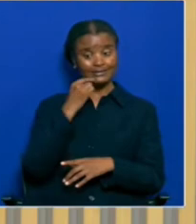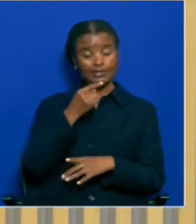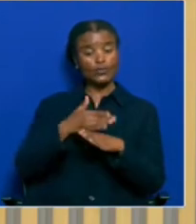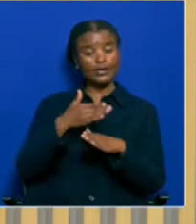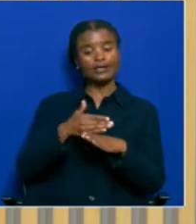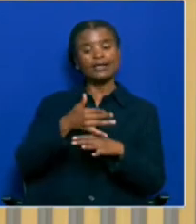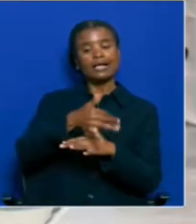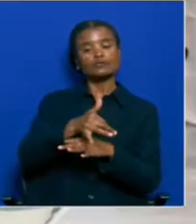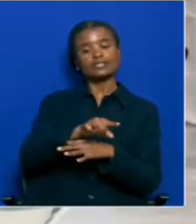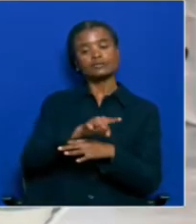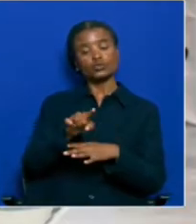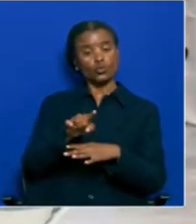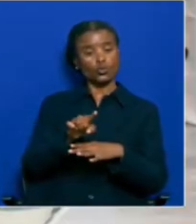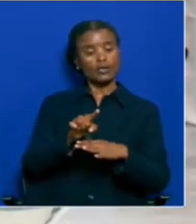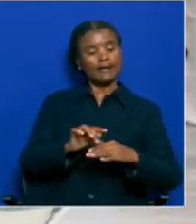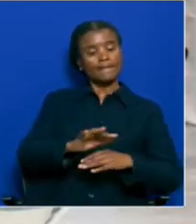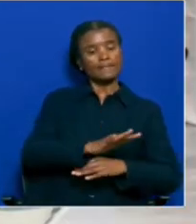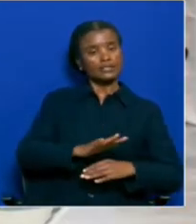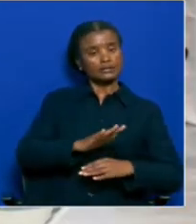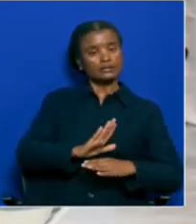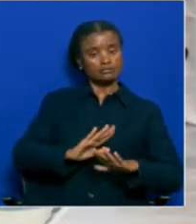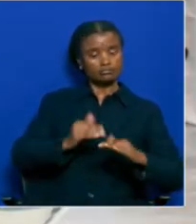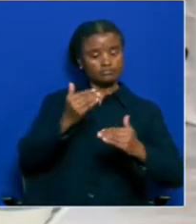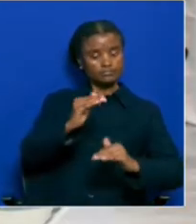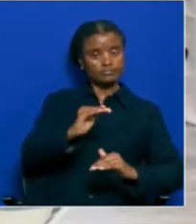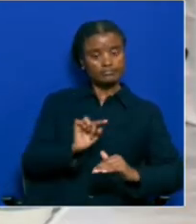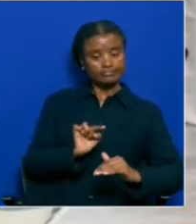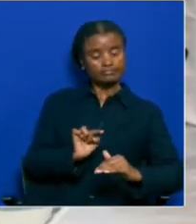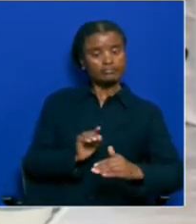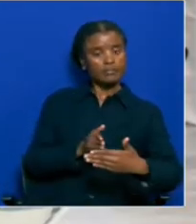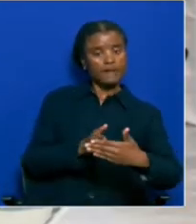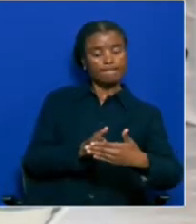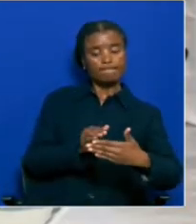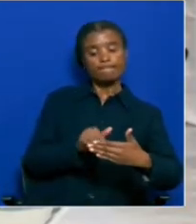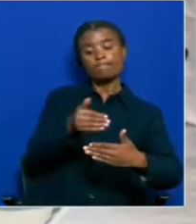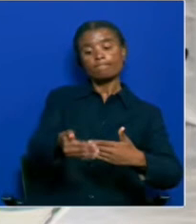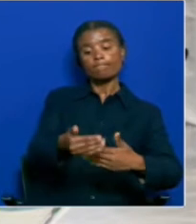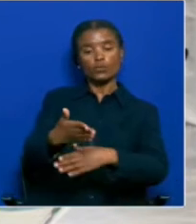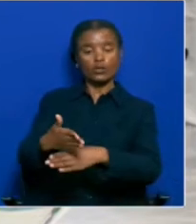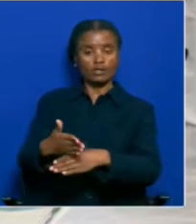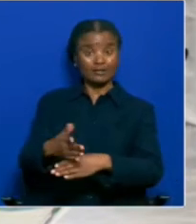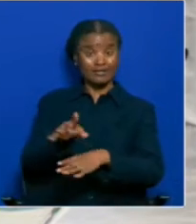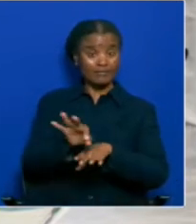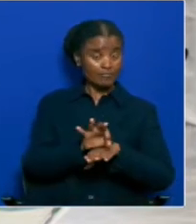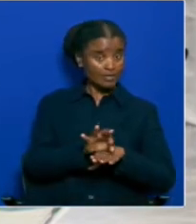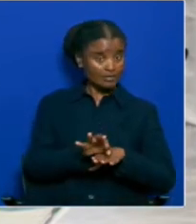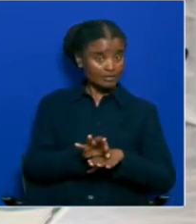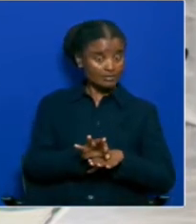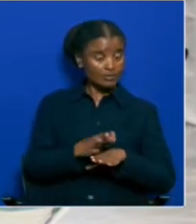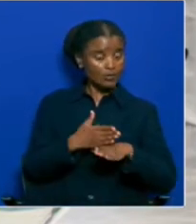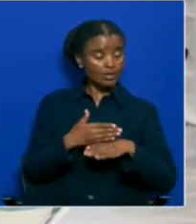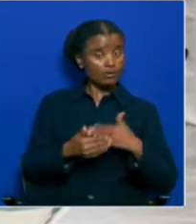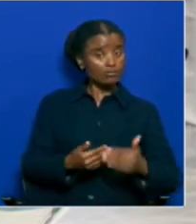strictly during planned operations or even without planned operations? And I think